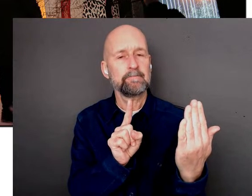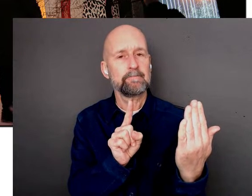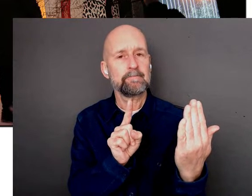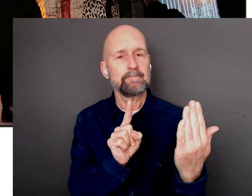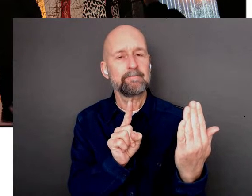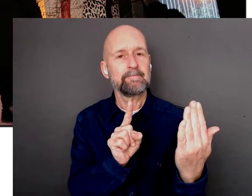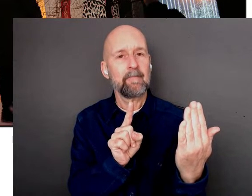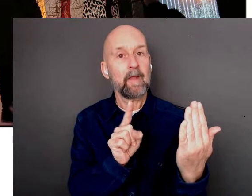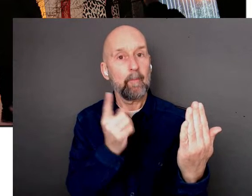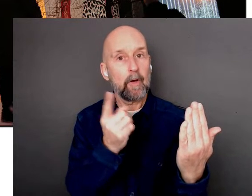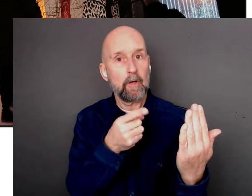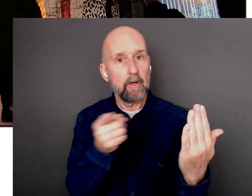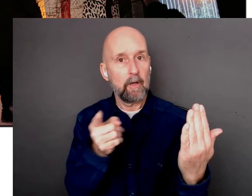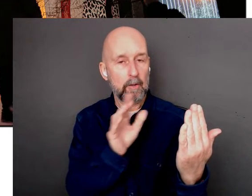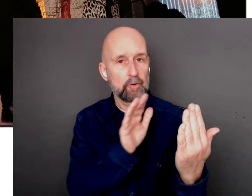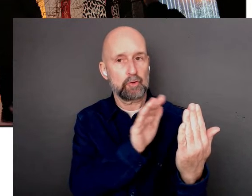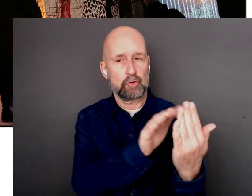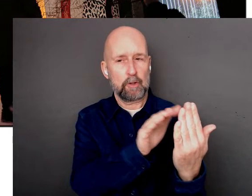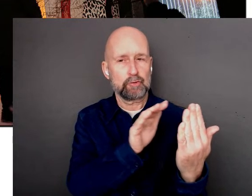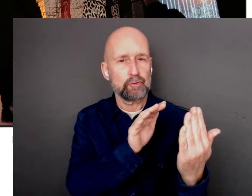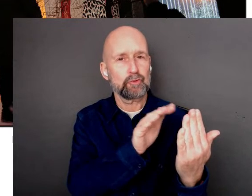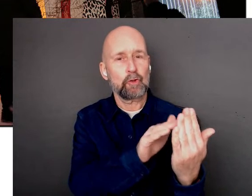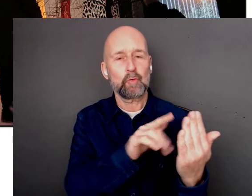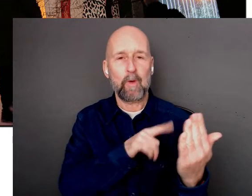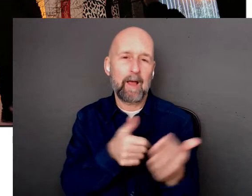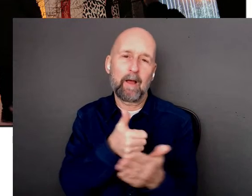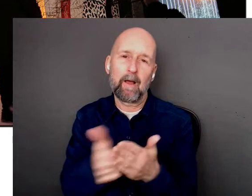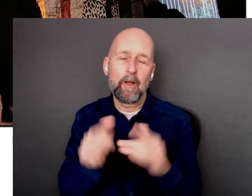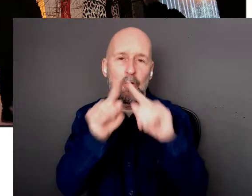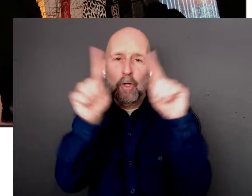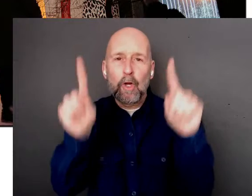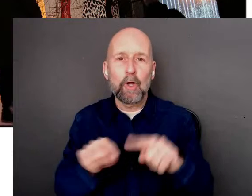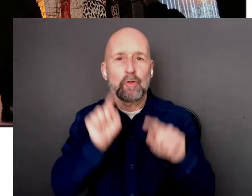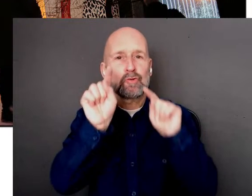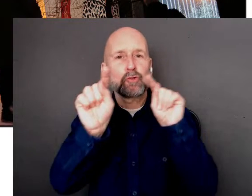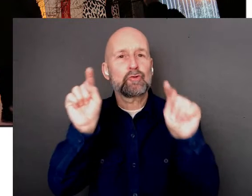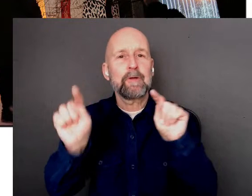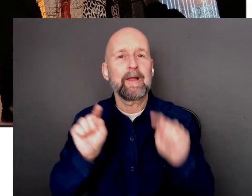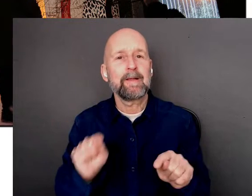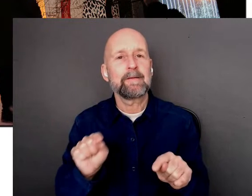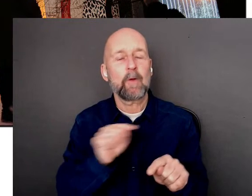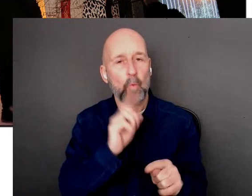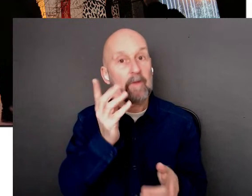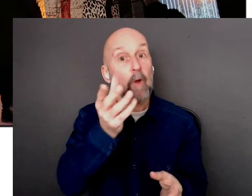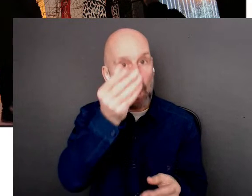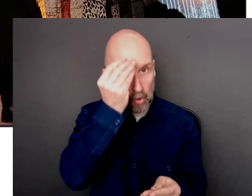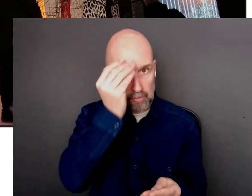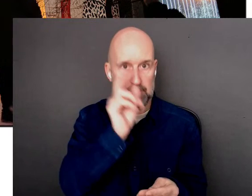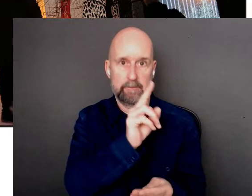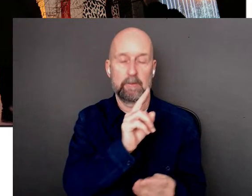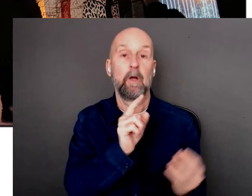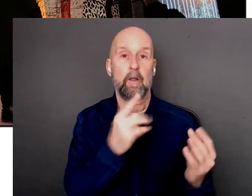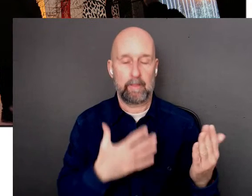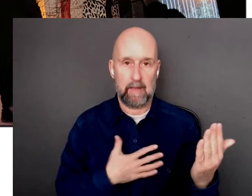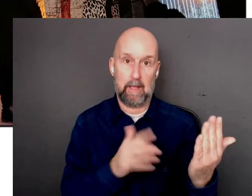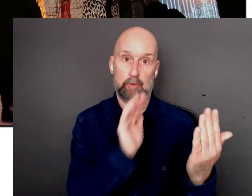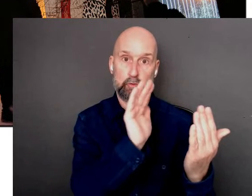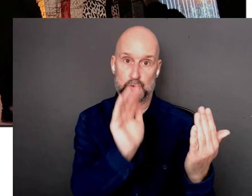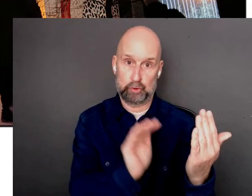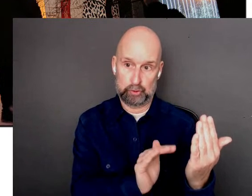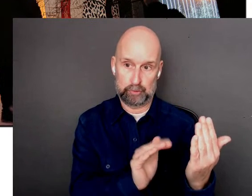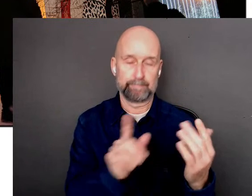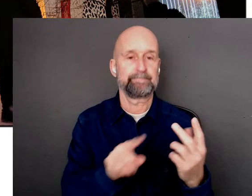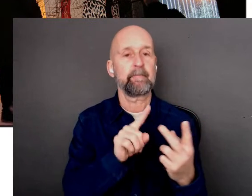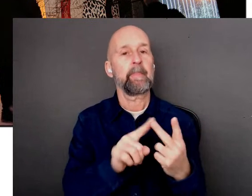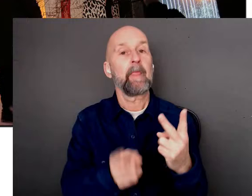it, because we are so used to touchscreens. So we learned with that. And another thing that's interesting with this